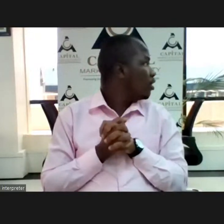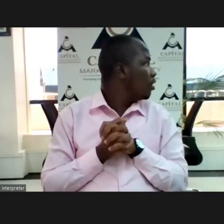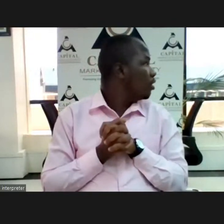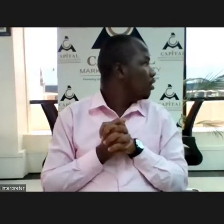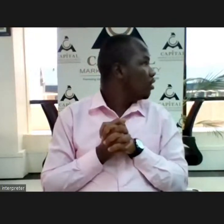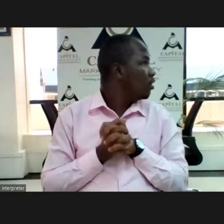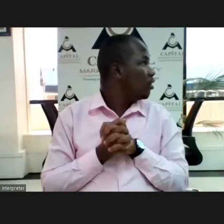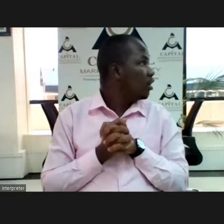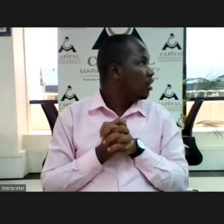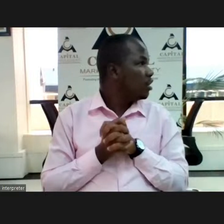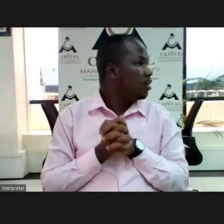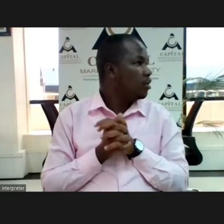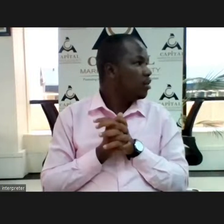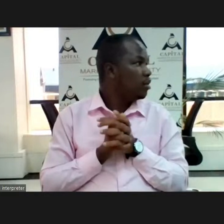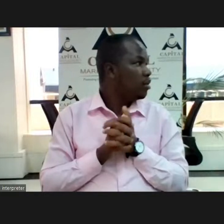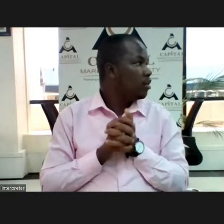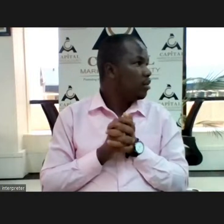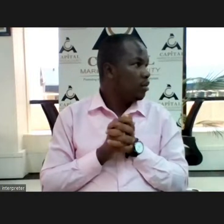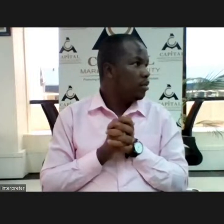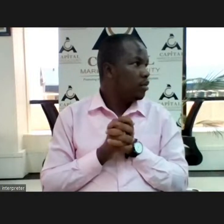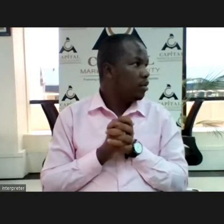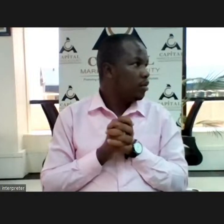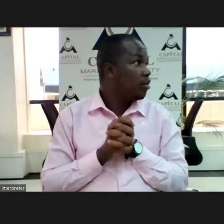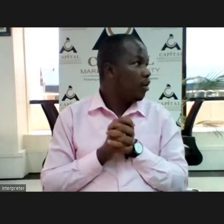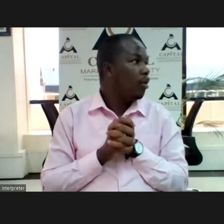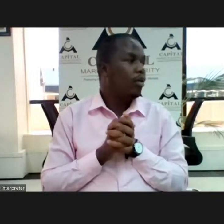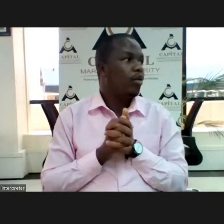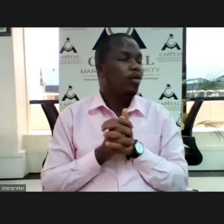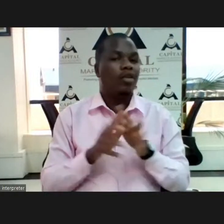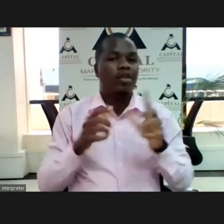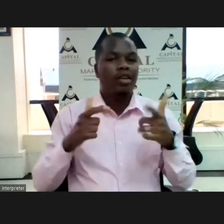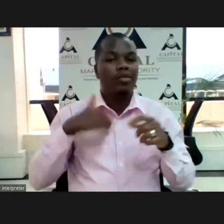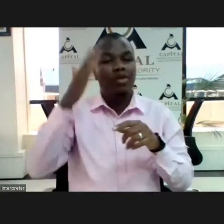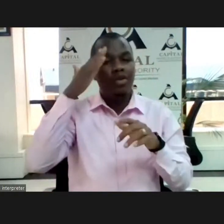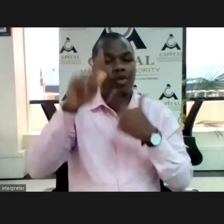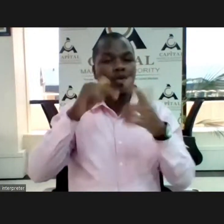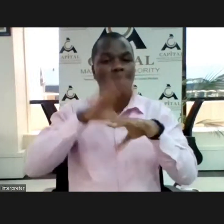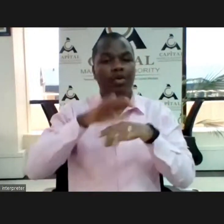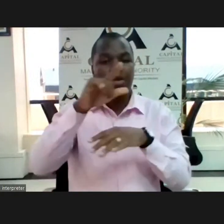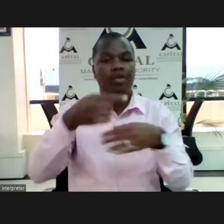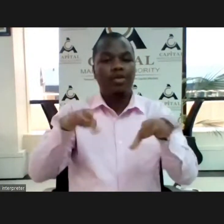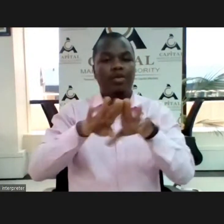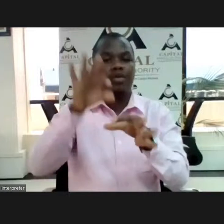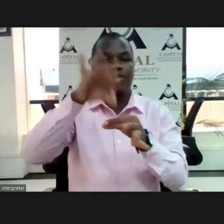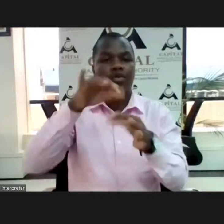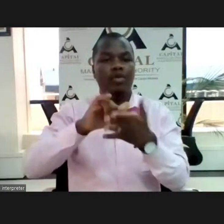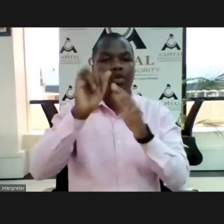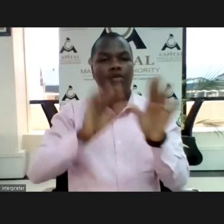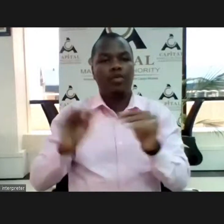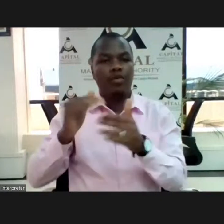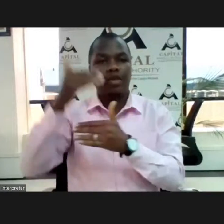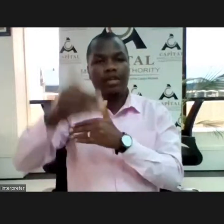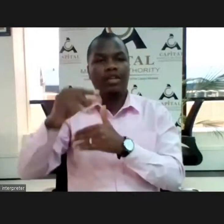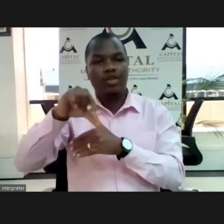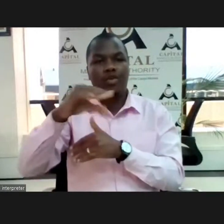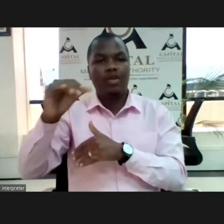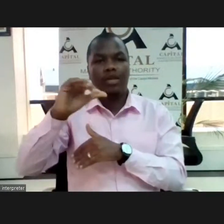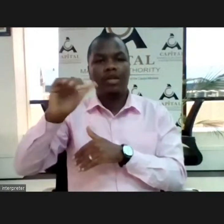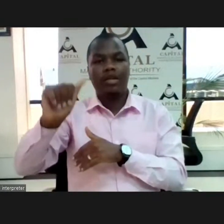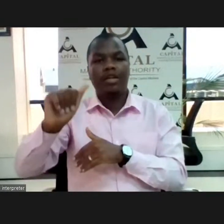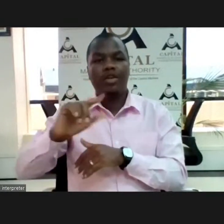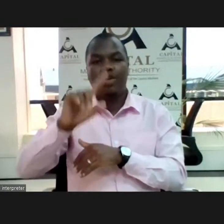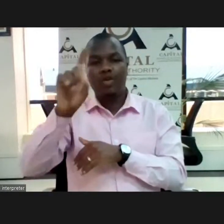So team back at the authority, you can let me know when we can close the poll so we can move to the next Q&A session. Please continue